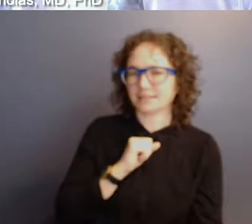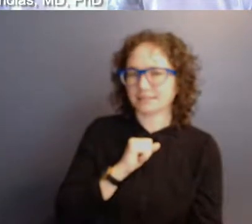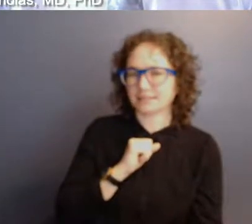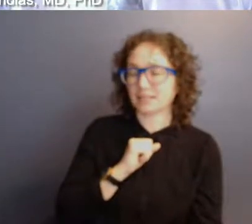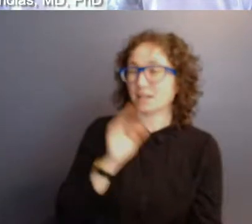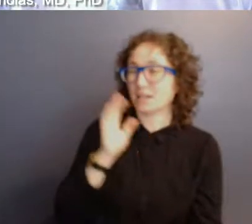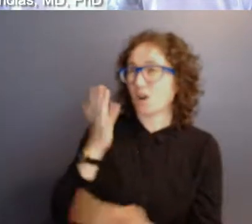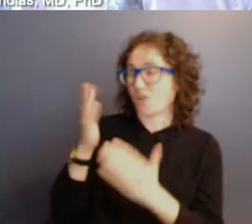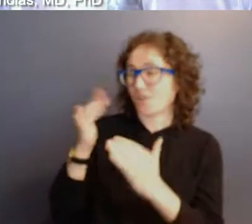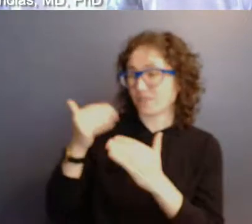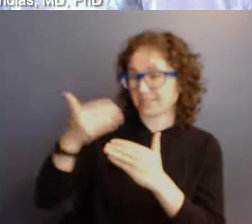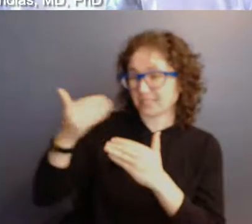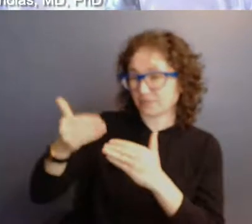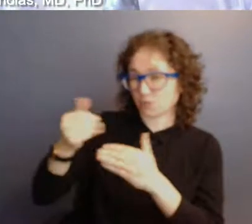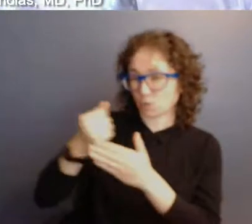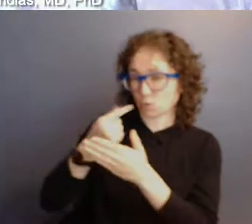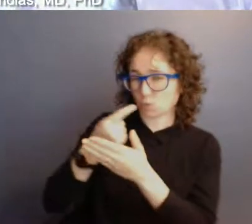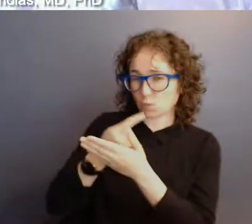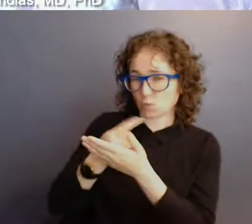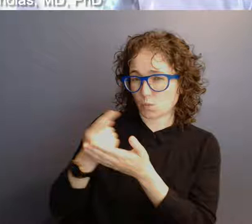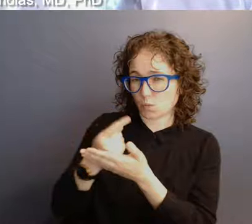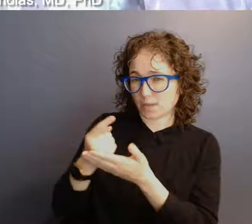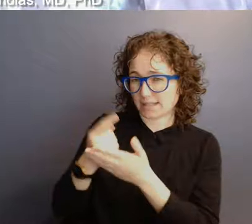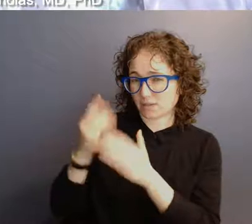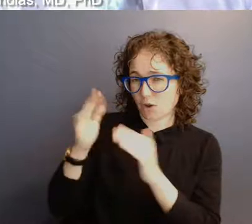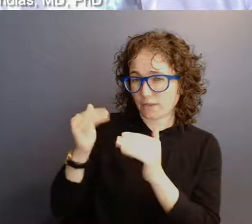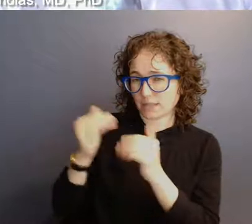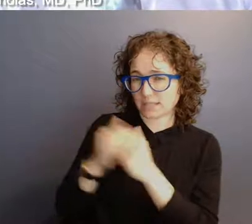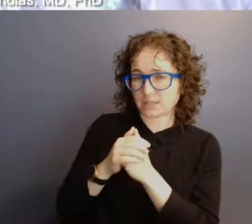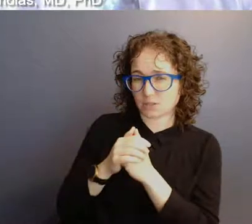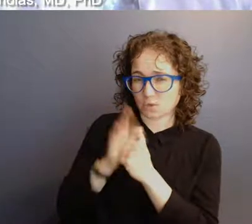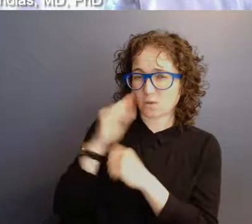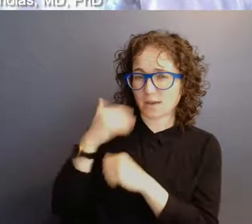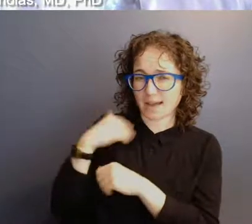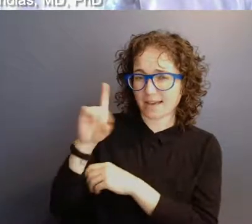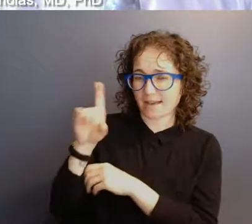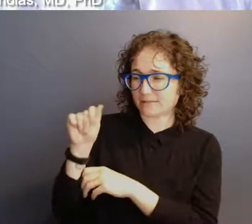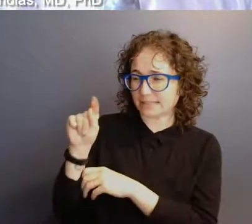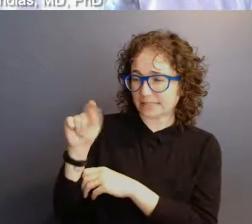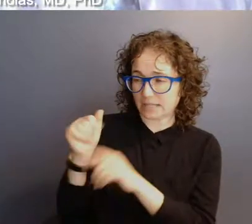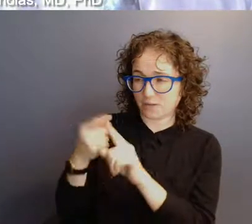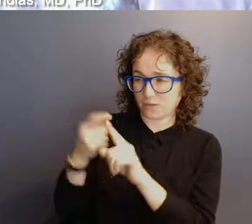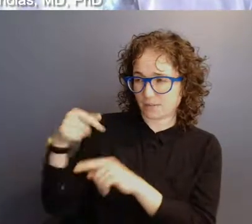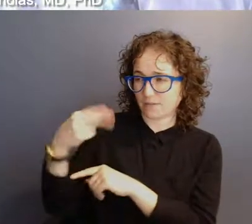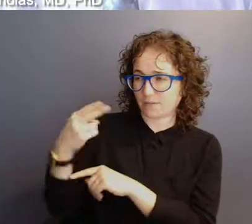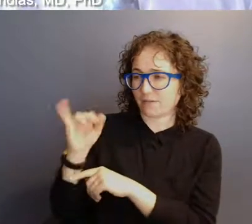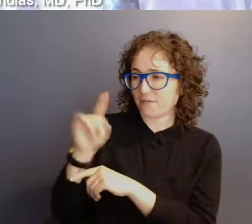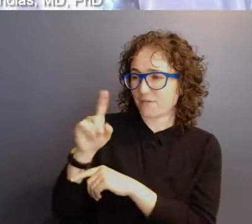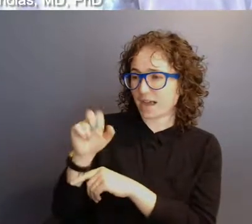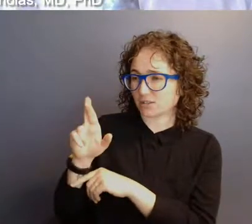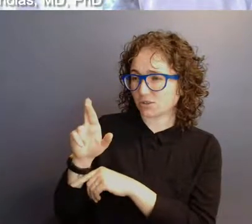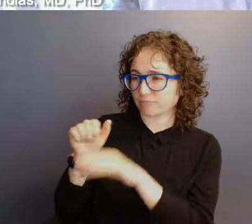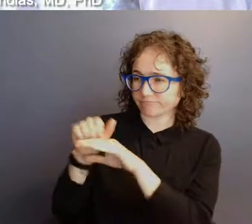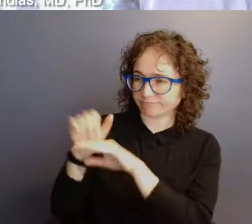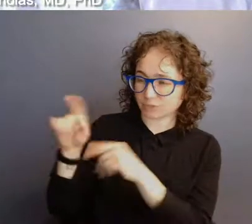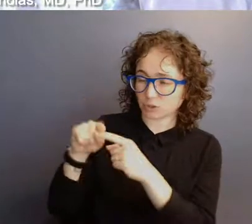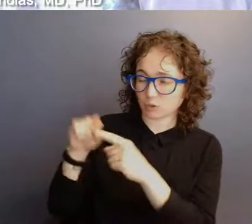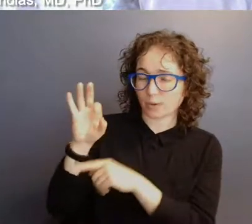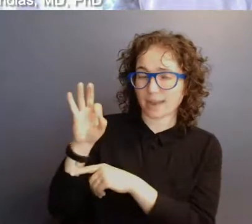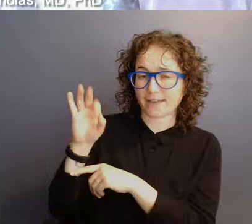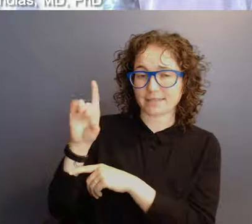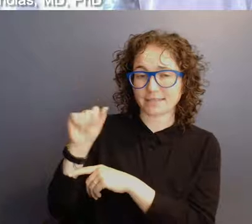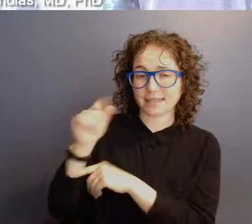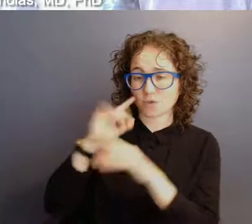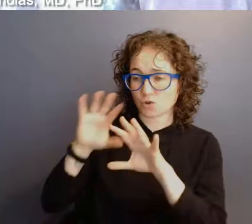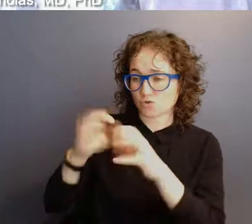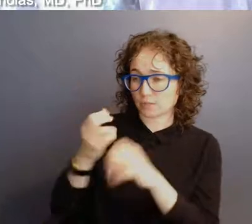few weeks, we think that there'll be data from Pfizer going to the FDA for groups 12 to